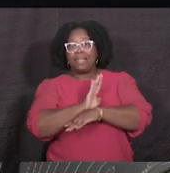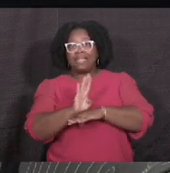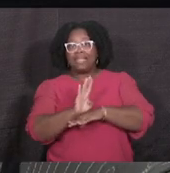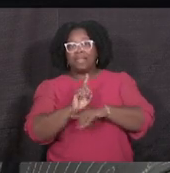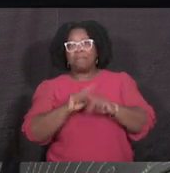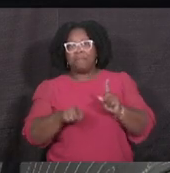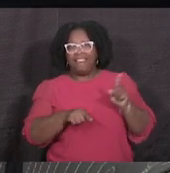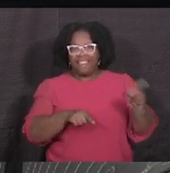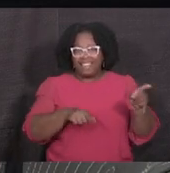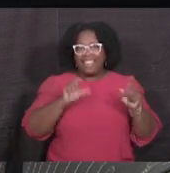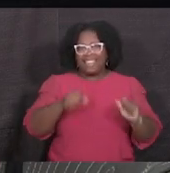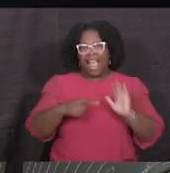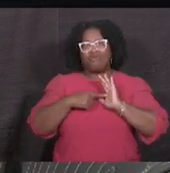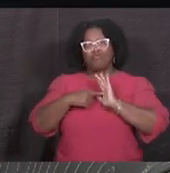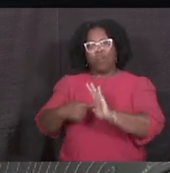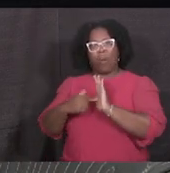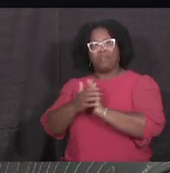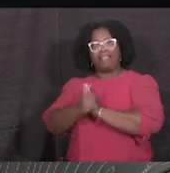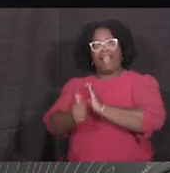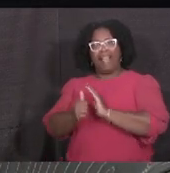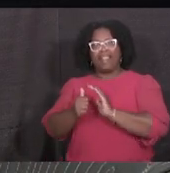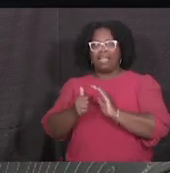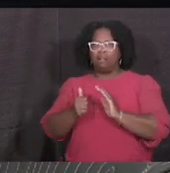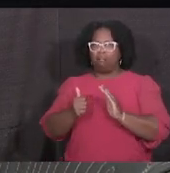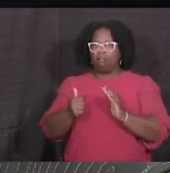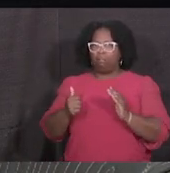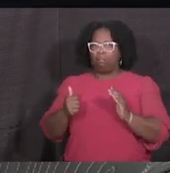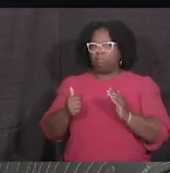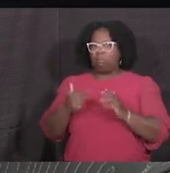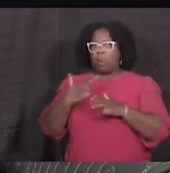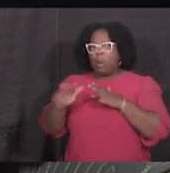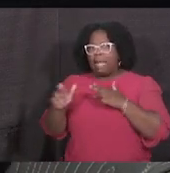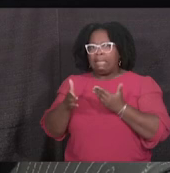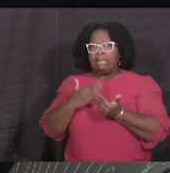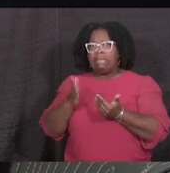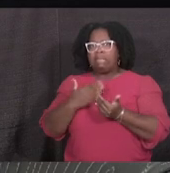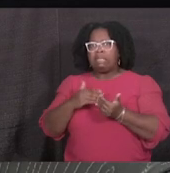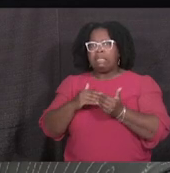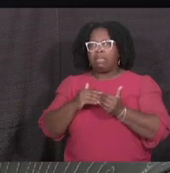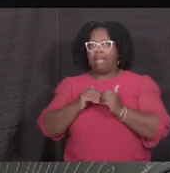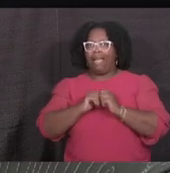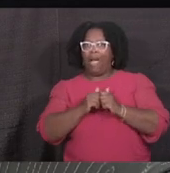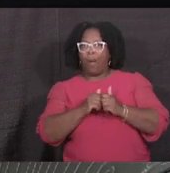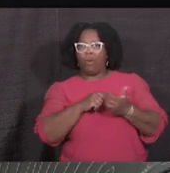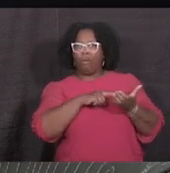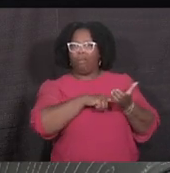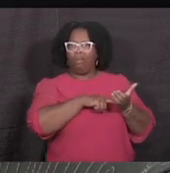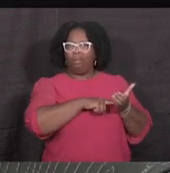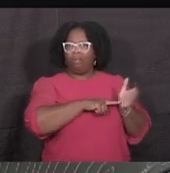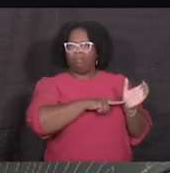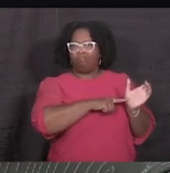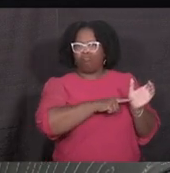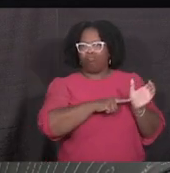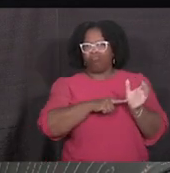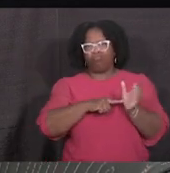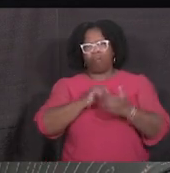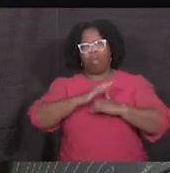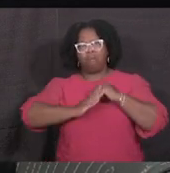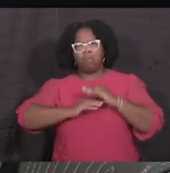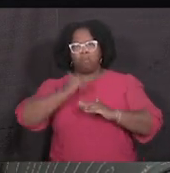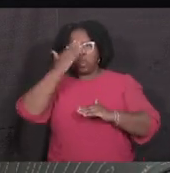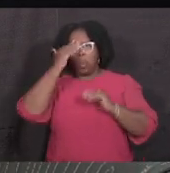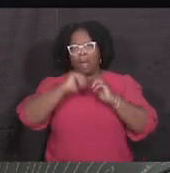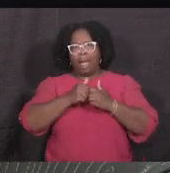ability to demonstrate their talent, you know, very, very quickly because they're very comfortable with a camera. Yeah.